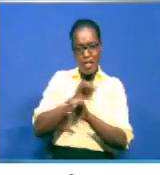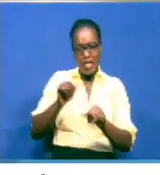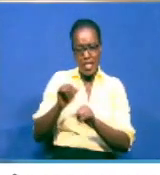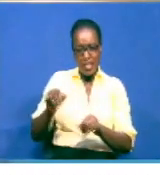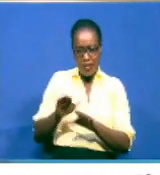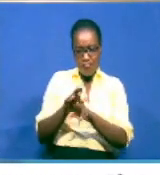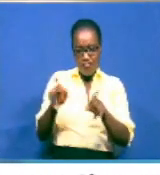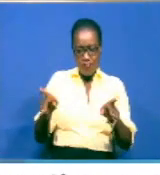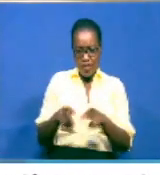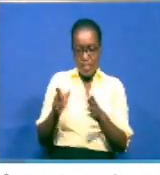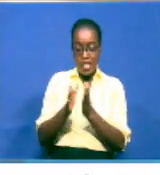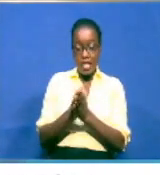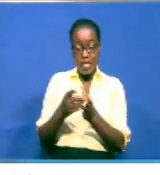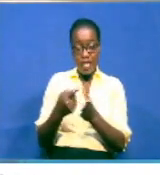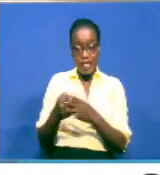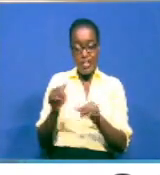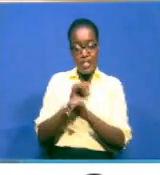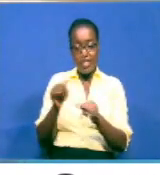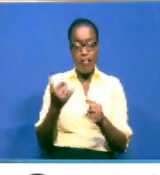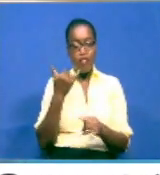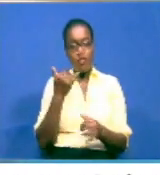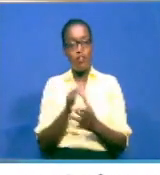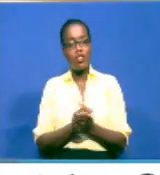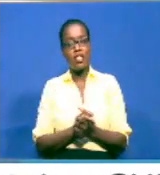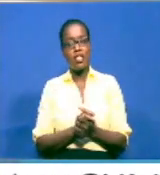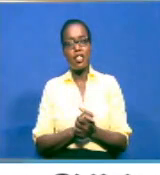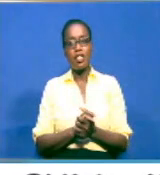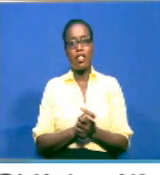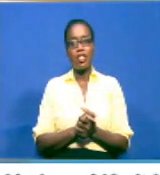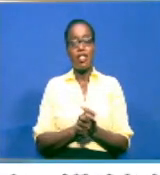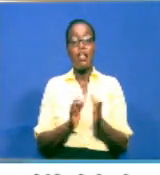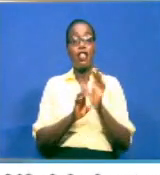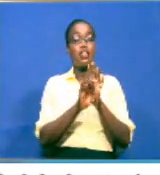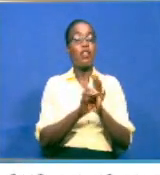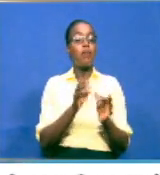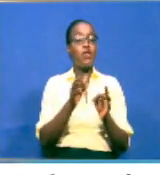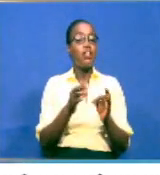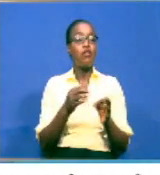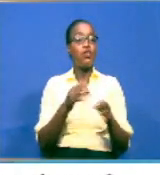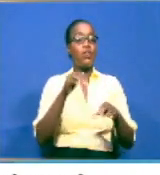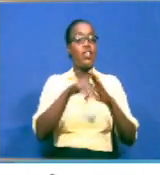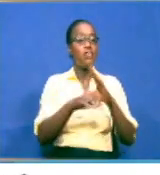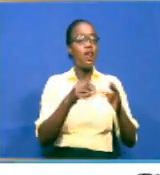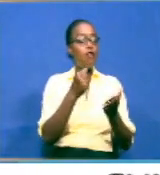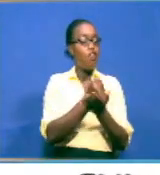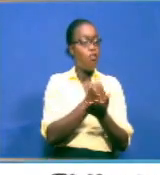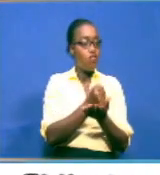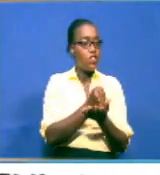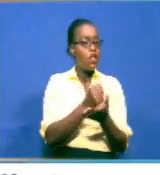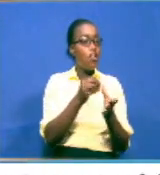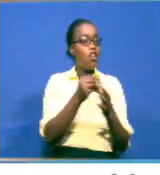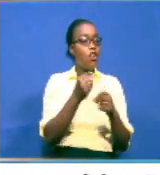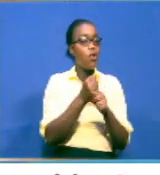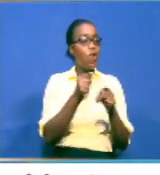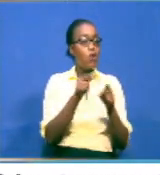then cleaning of the mobile phones. So take us through the steps. For example, if you get to your office or to your workplace, and should